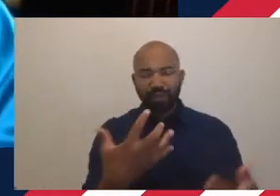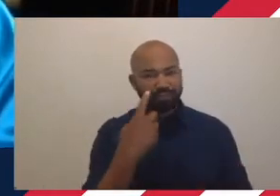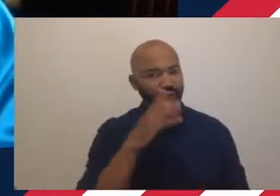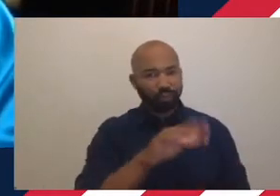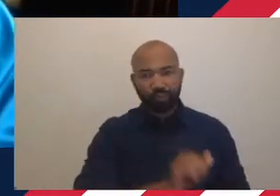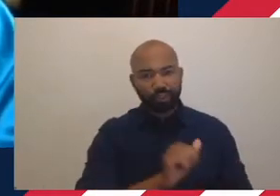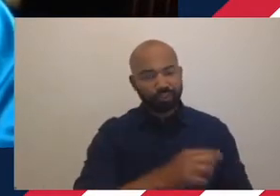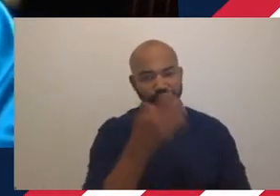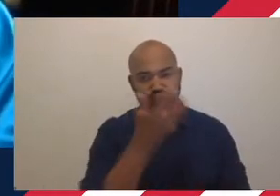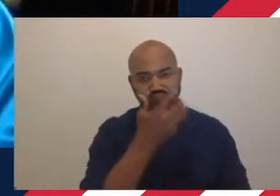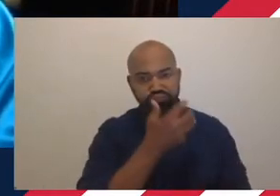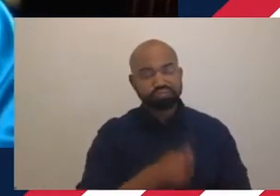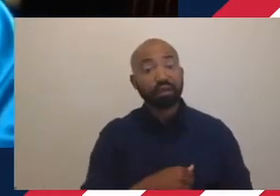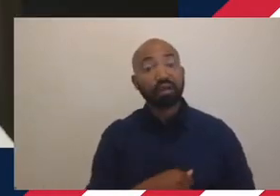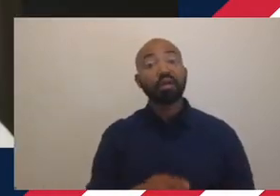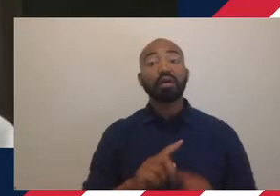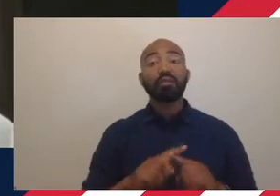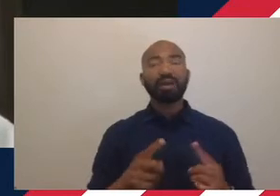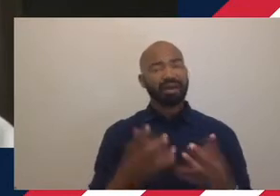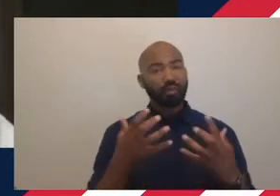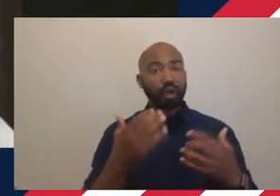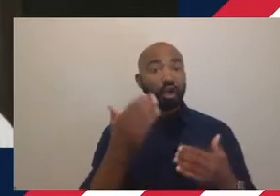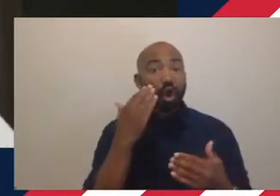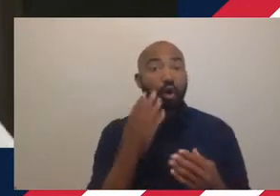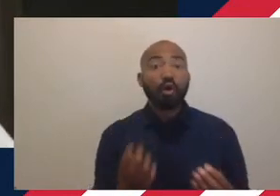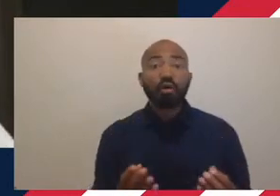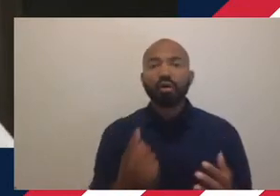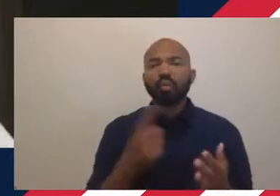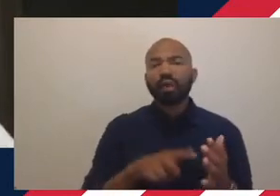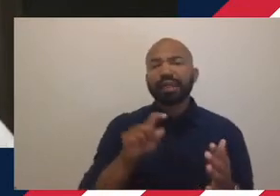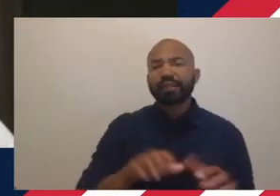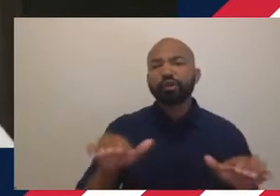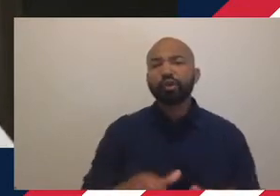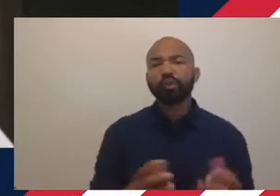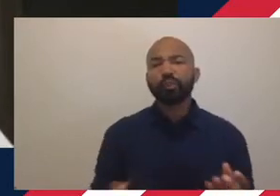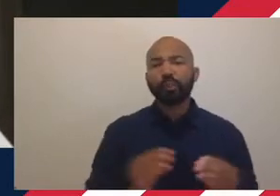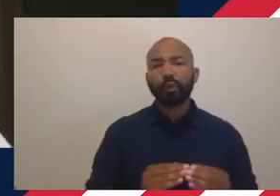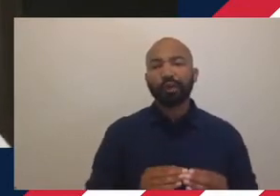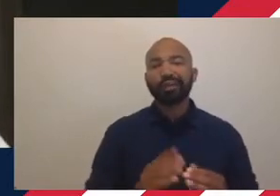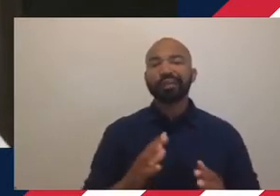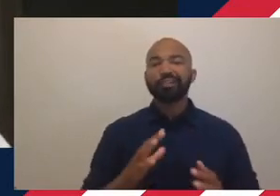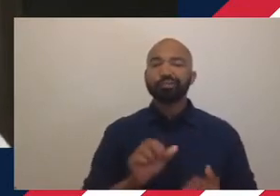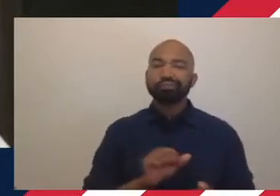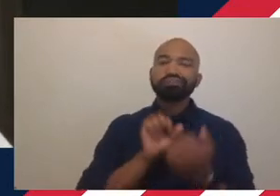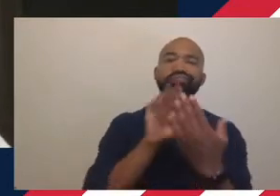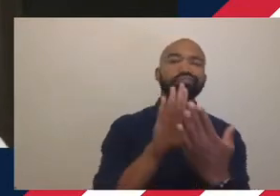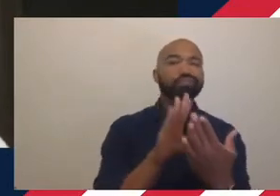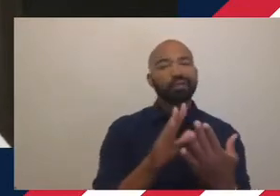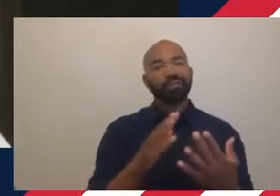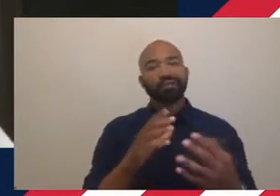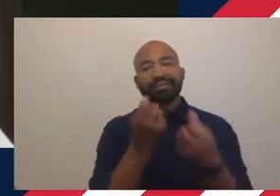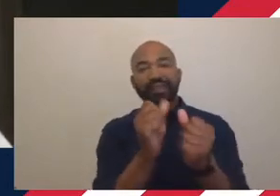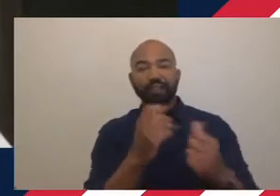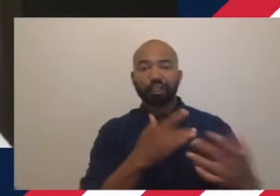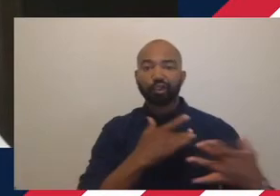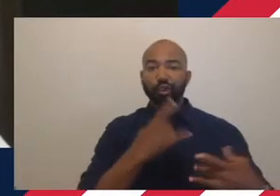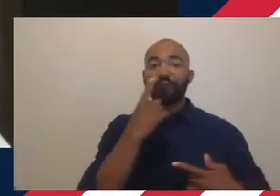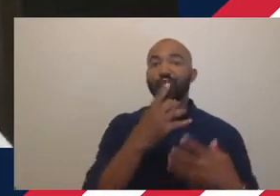know what more should be done to address the health and safety concerns of home care workers, and